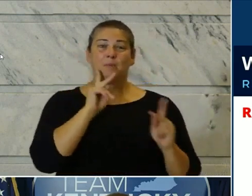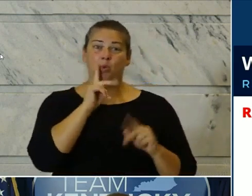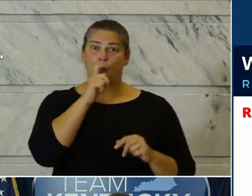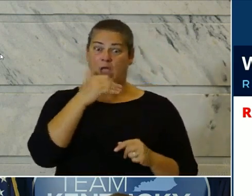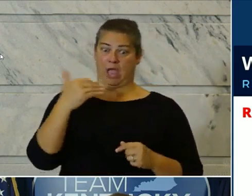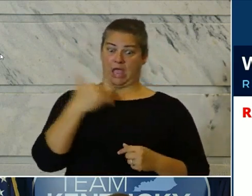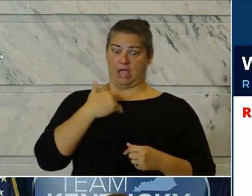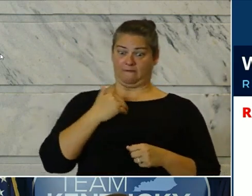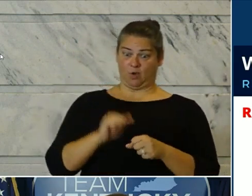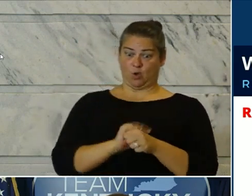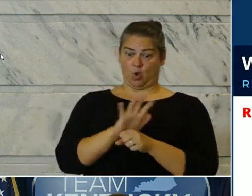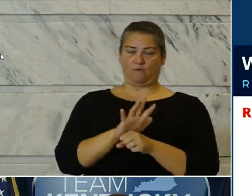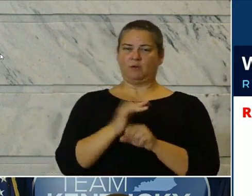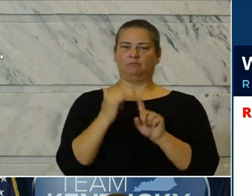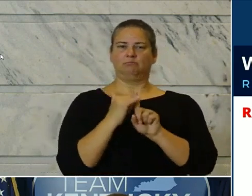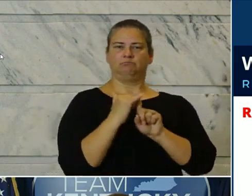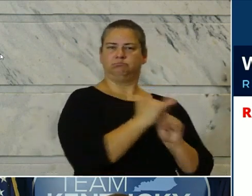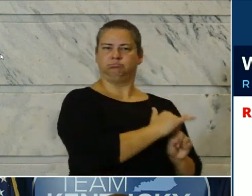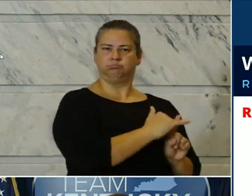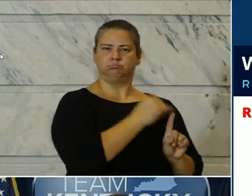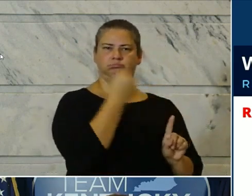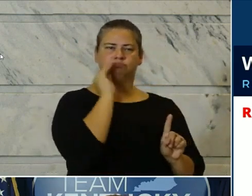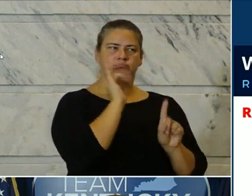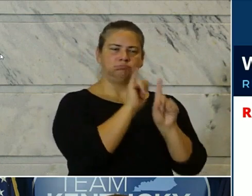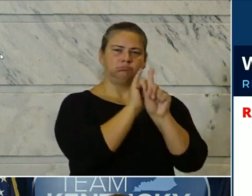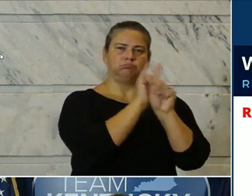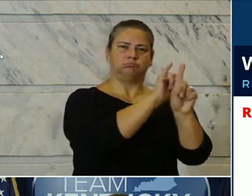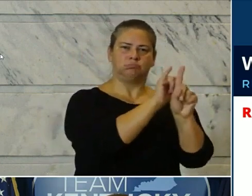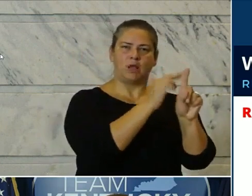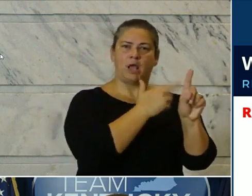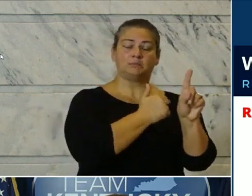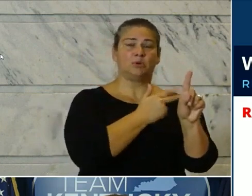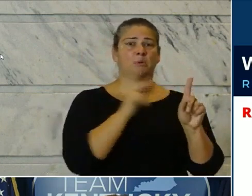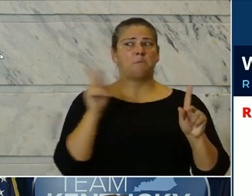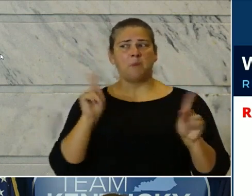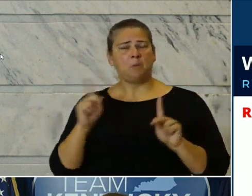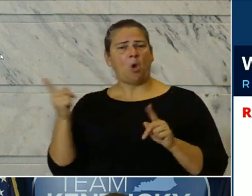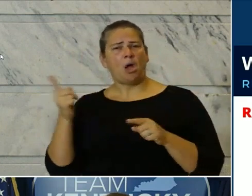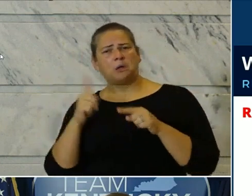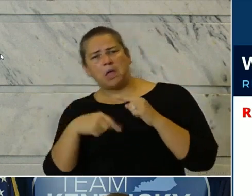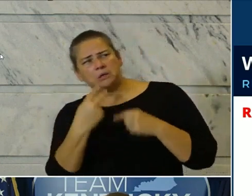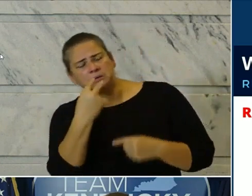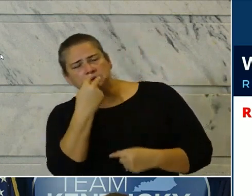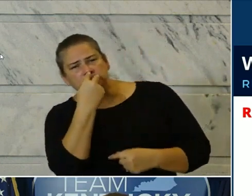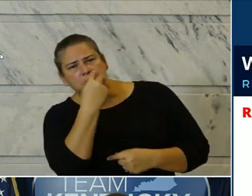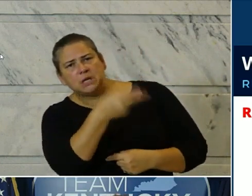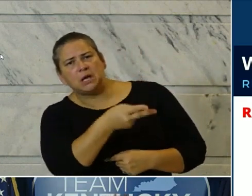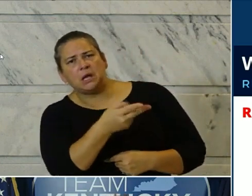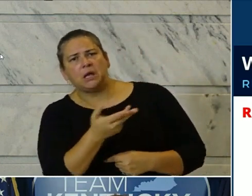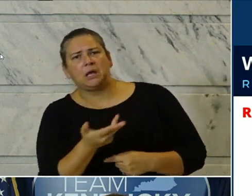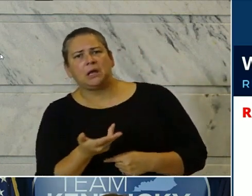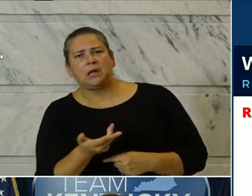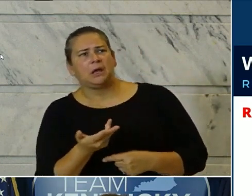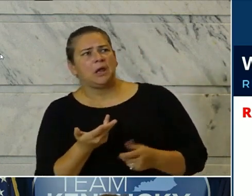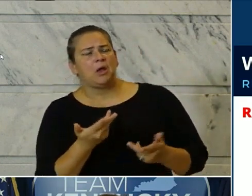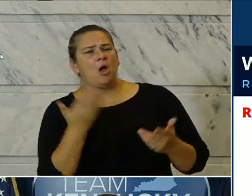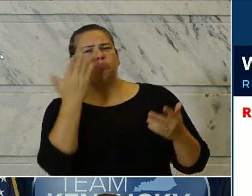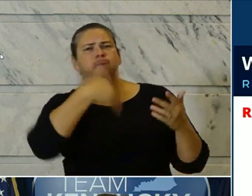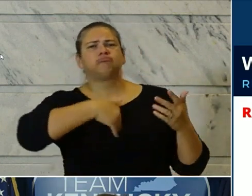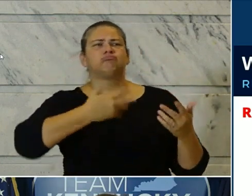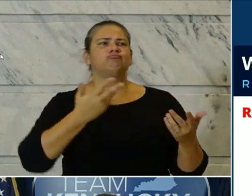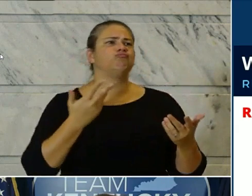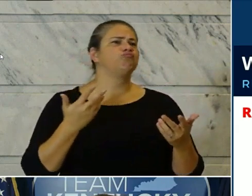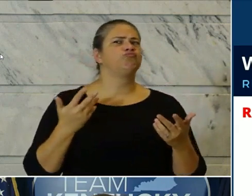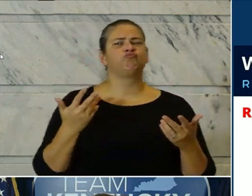that you're not seen out in your community. But everybody knows at least one person now and sees one person they know whose